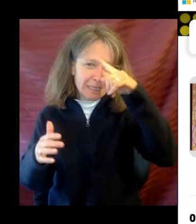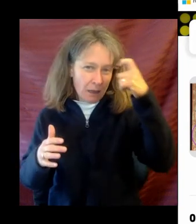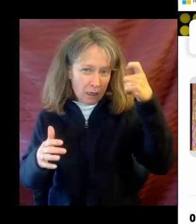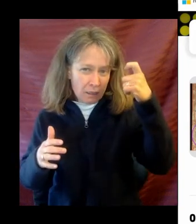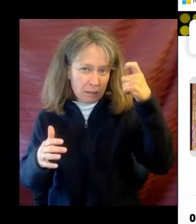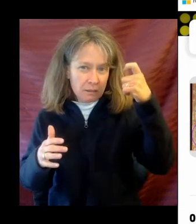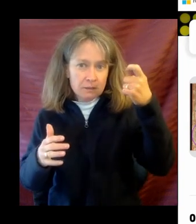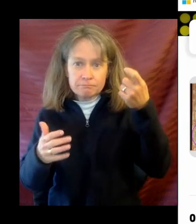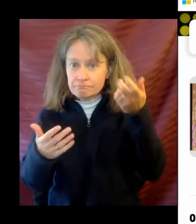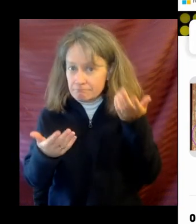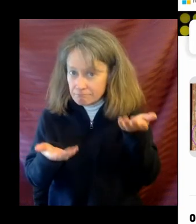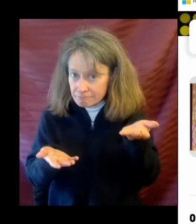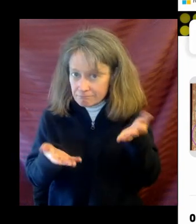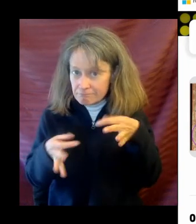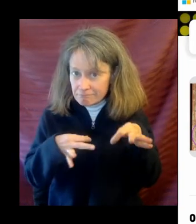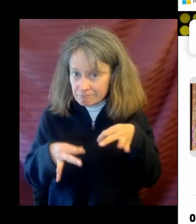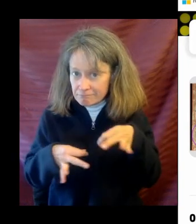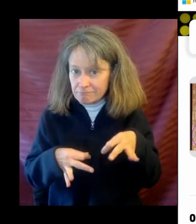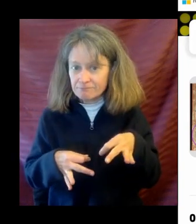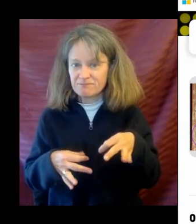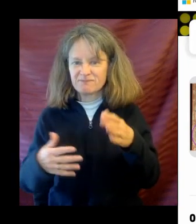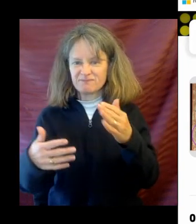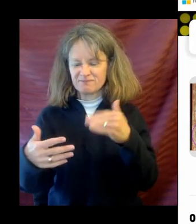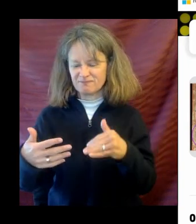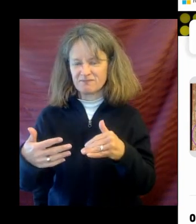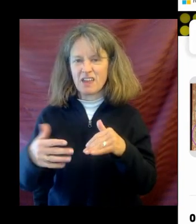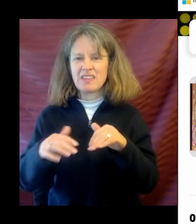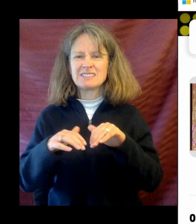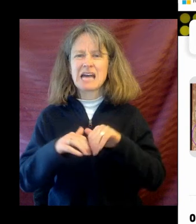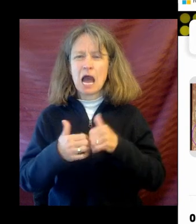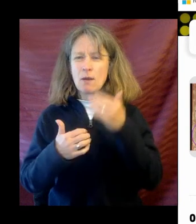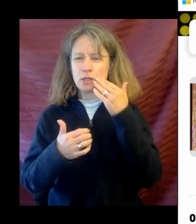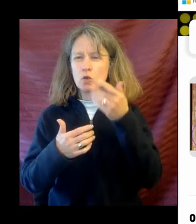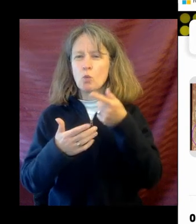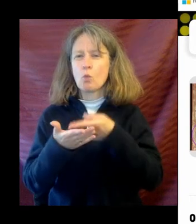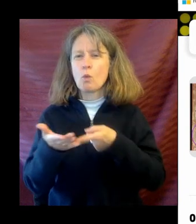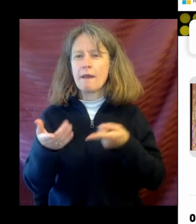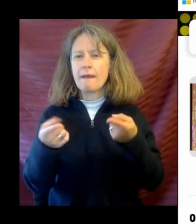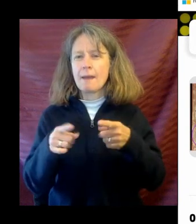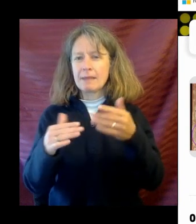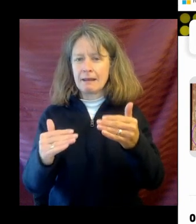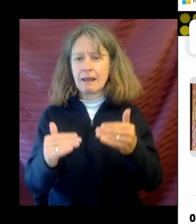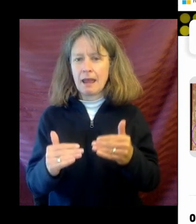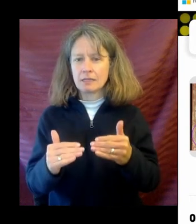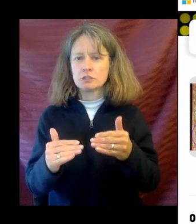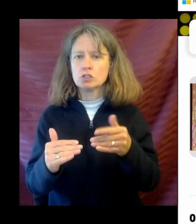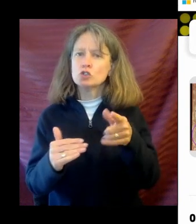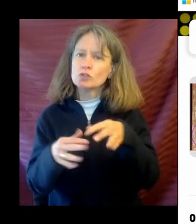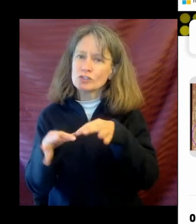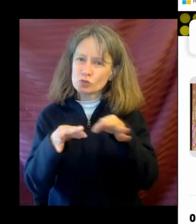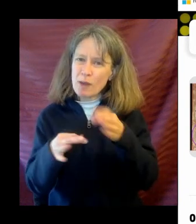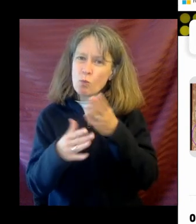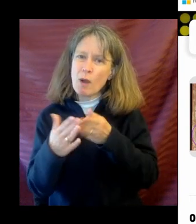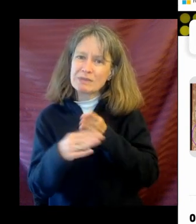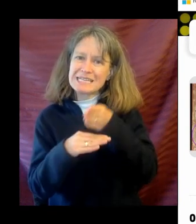this is how I knew what comes next. And then describe how you knew what would come